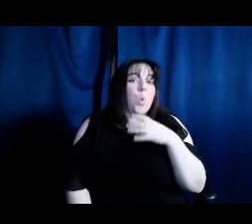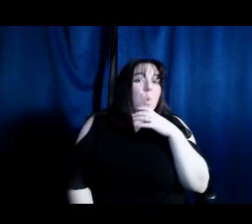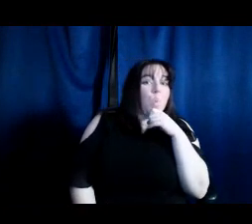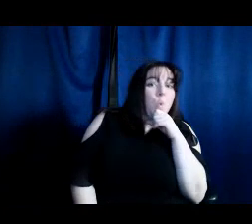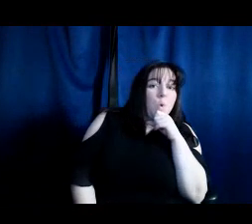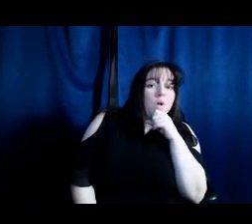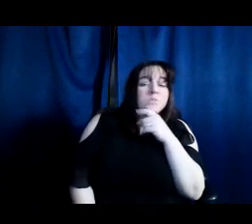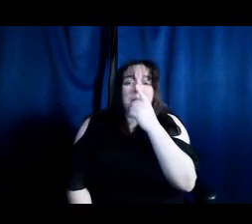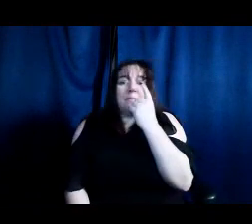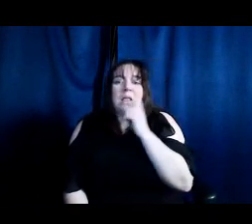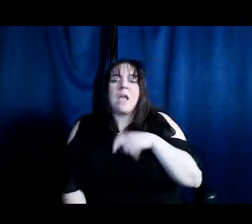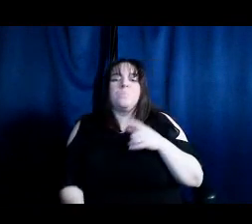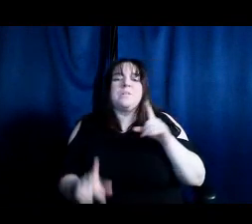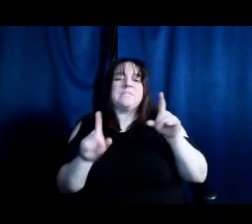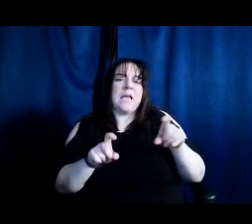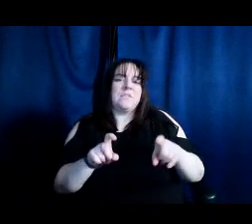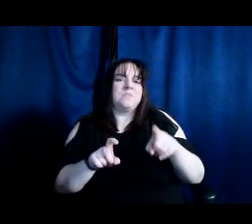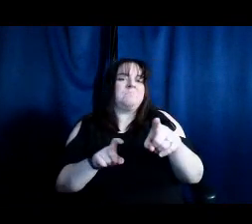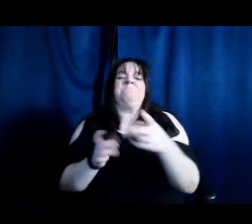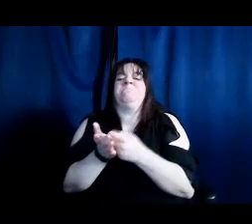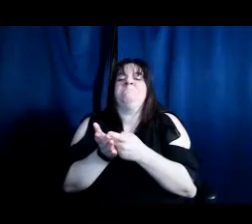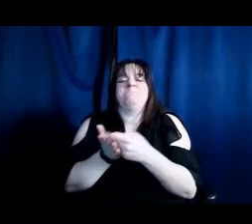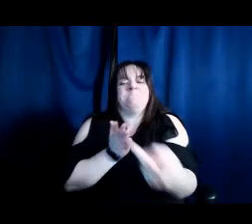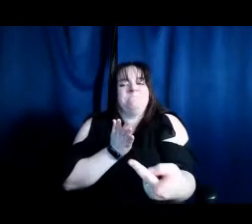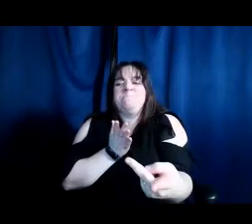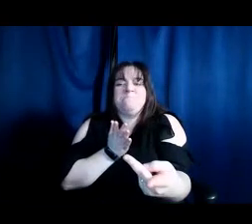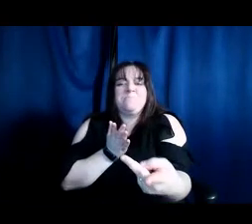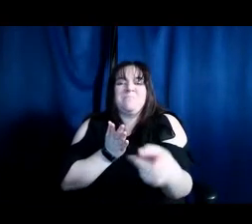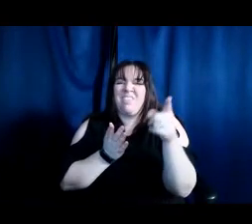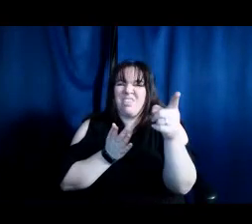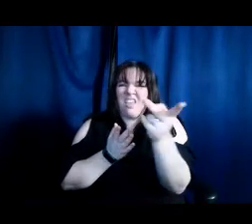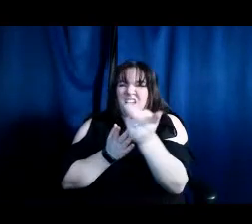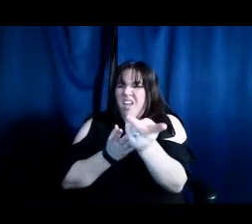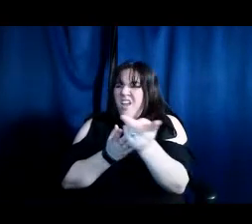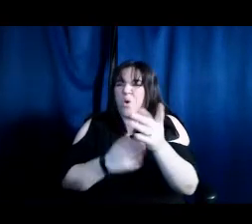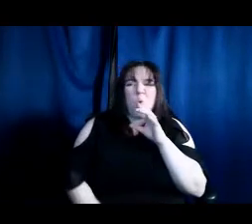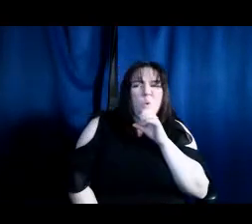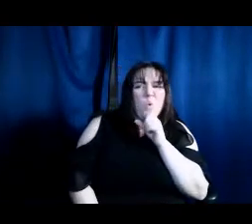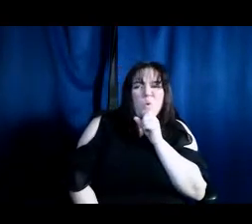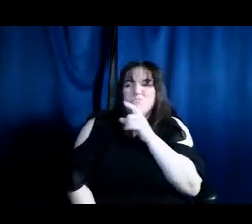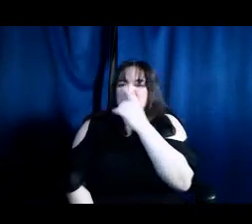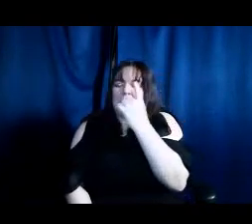is a fail, which means this combination does not provide enough contrast.